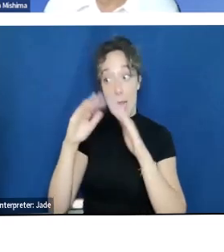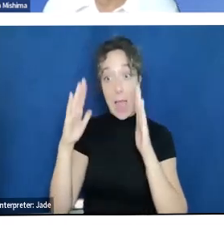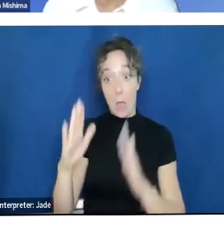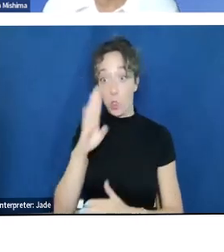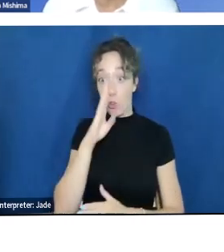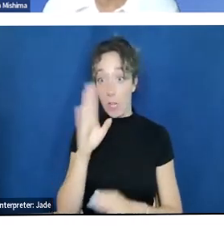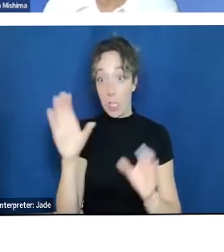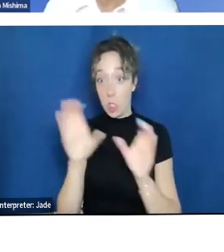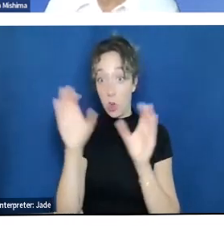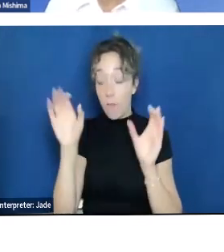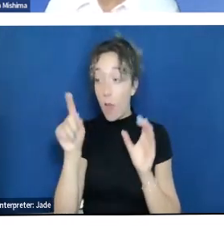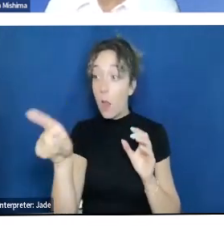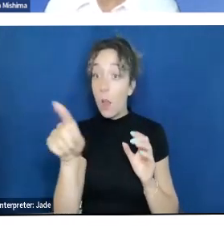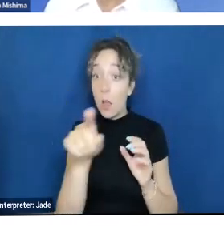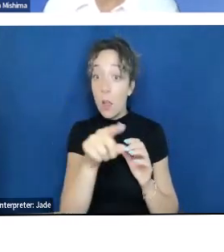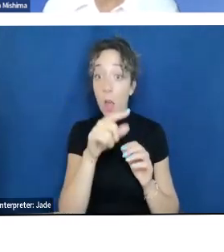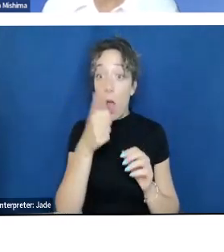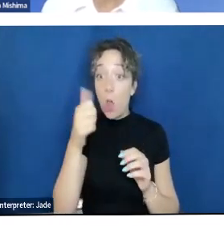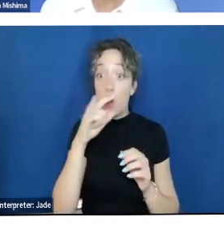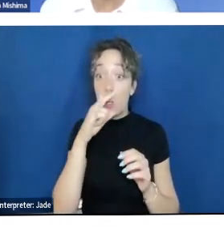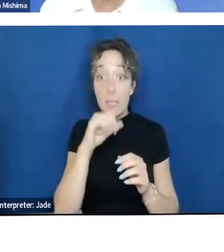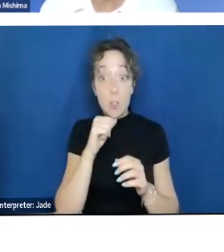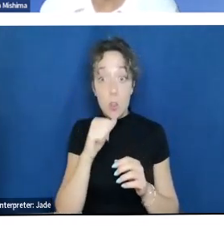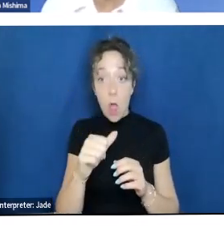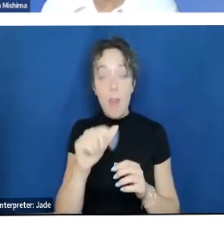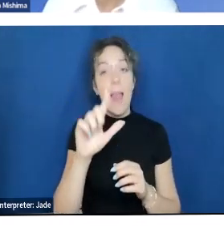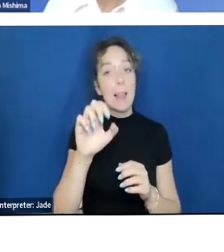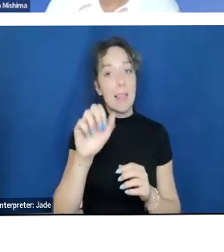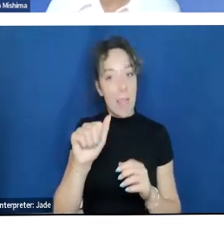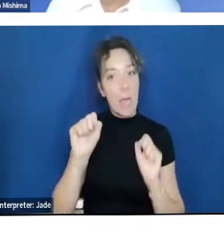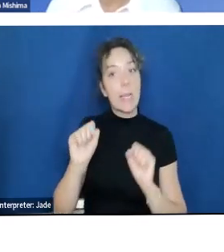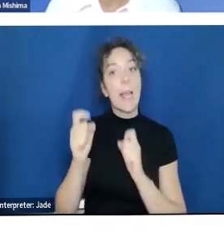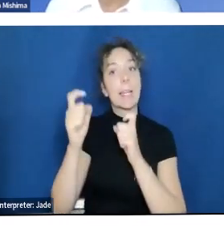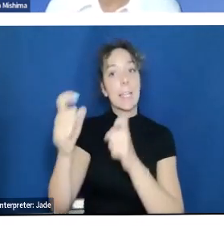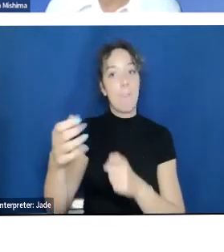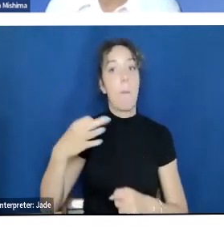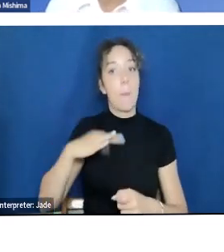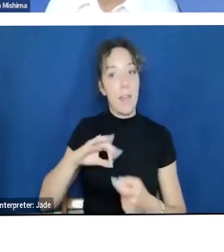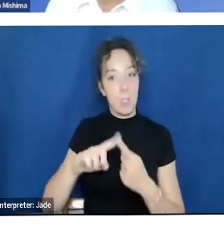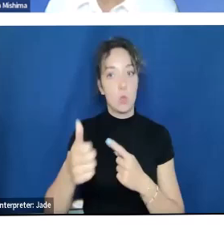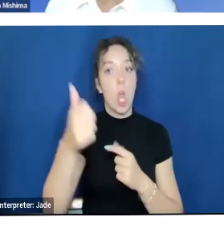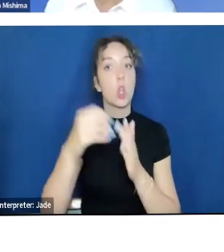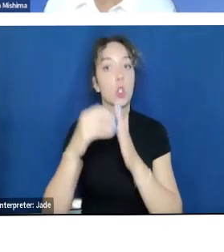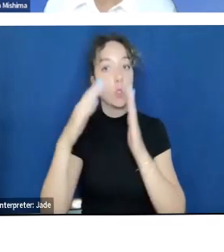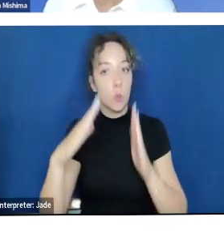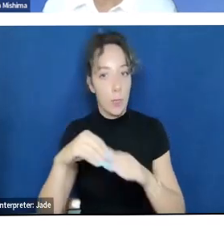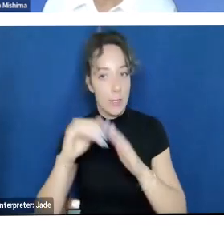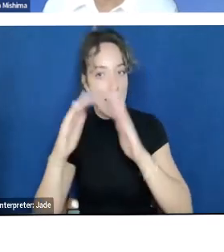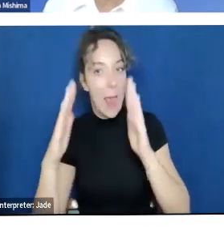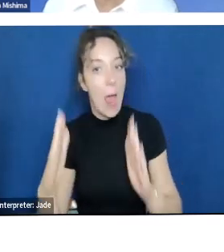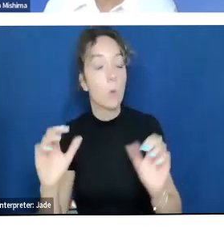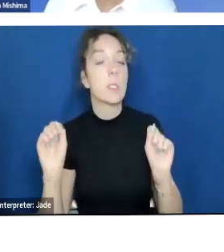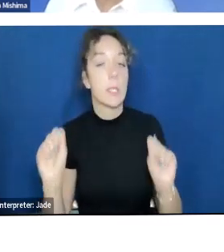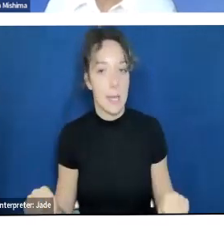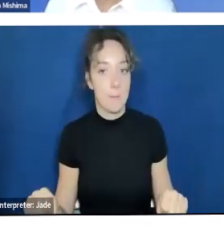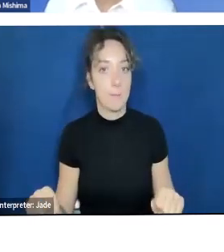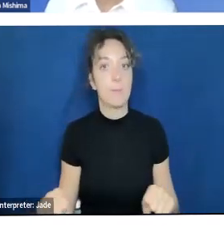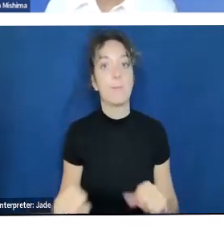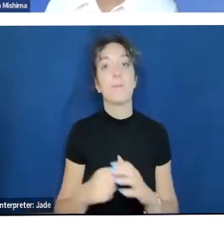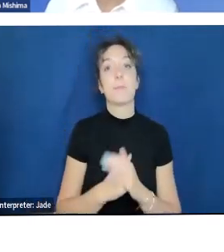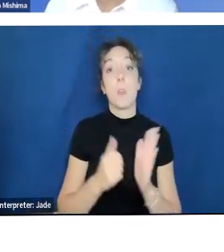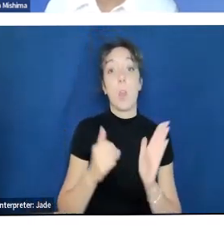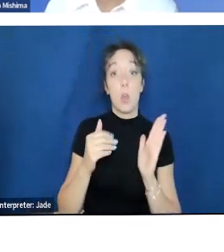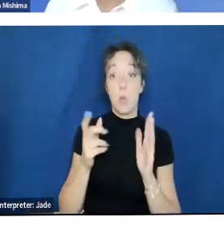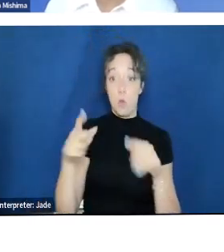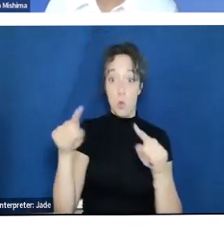the others are not, the LEA can extend benefits to those other students. And then I think what you all have been doing is submitting